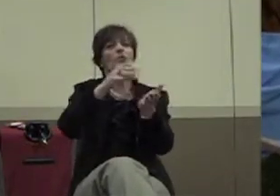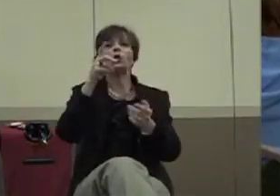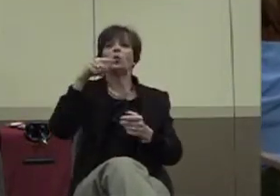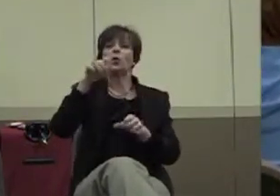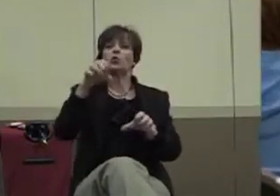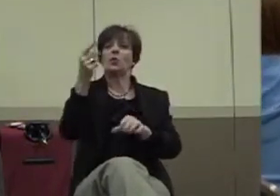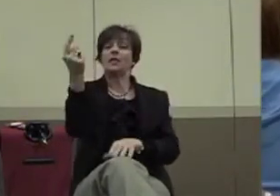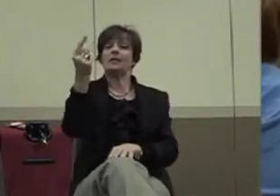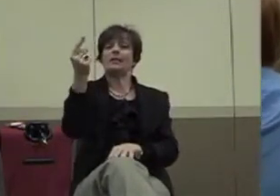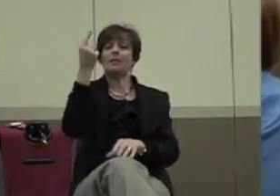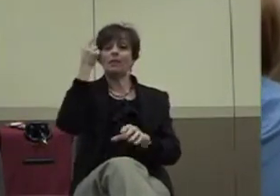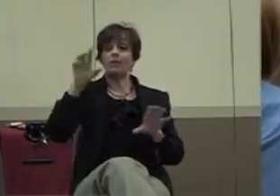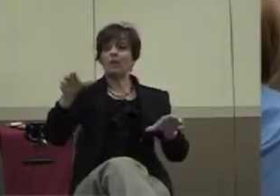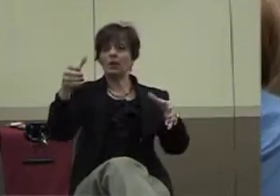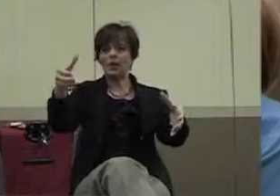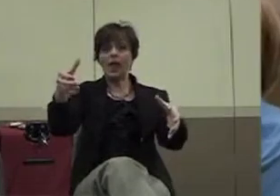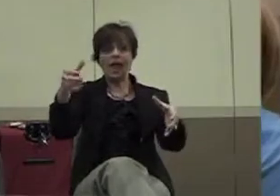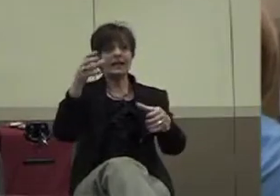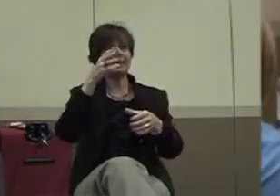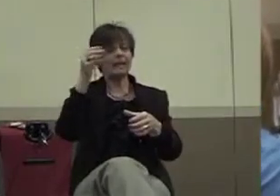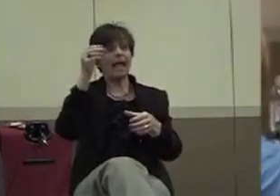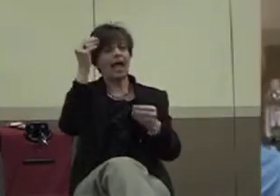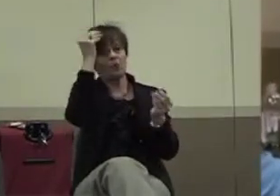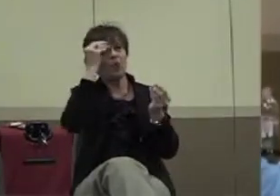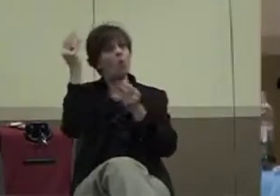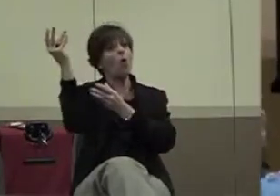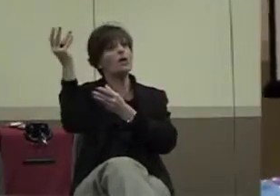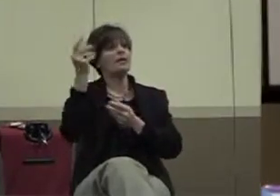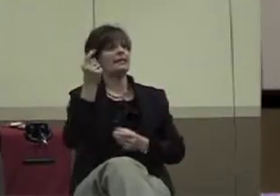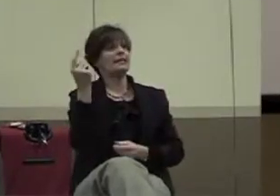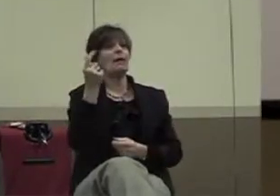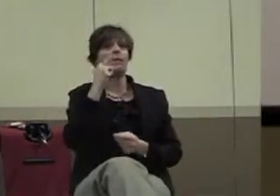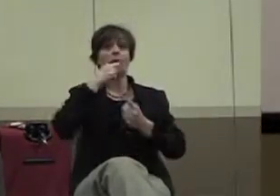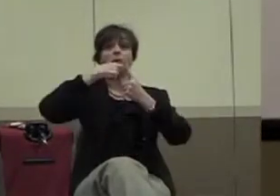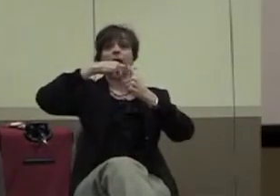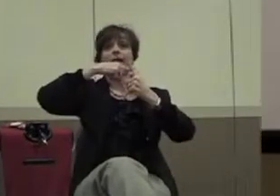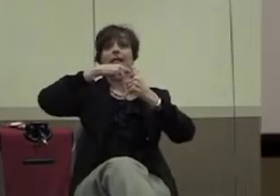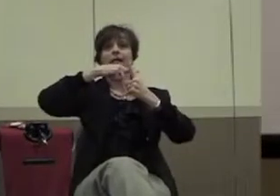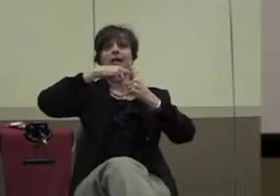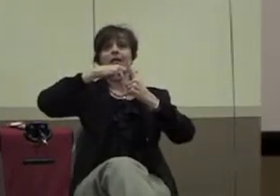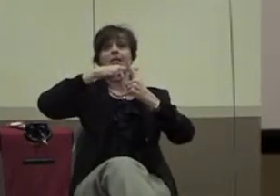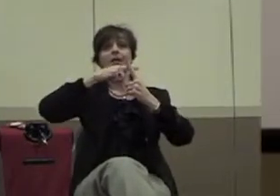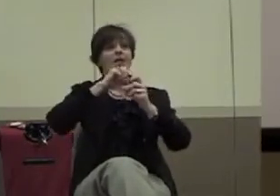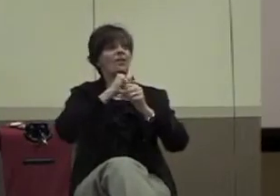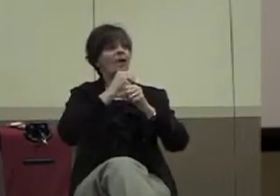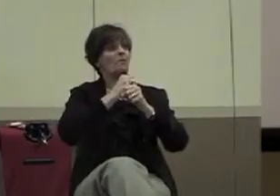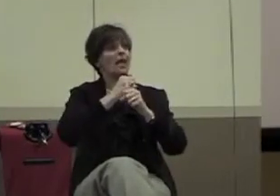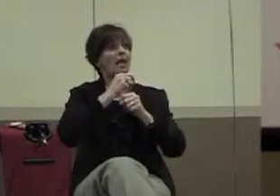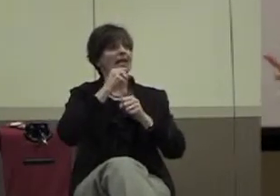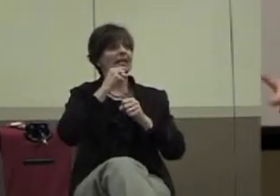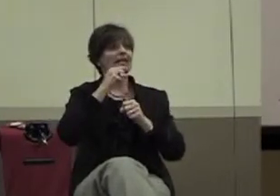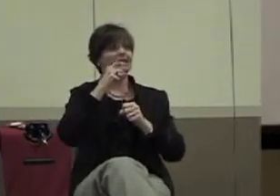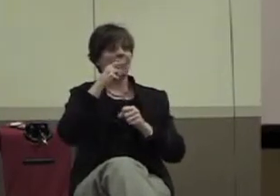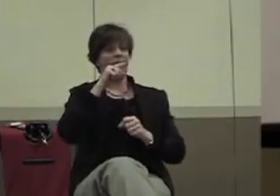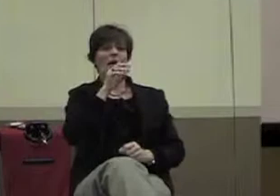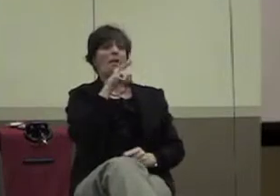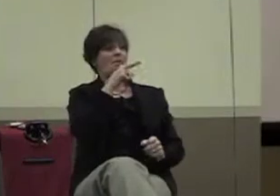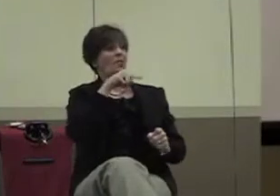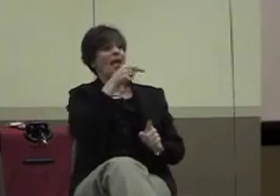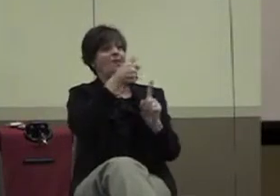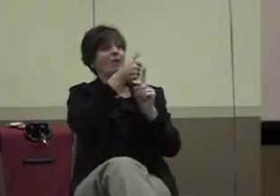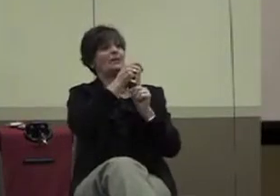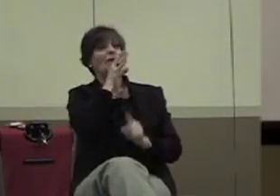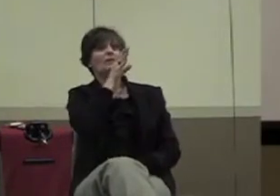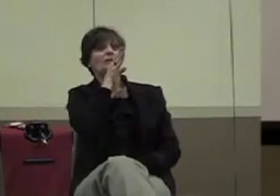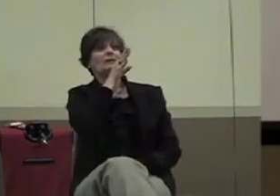the class, they're reporting something very positive, which that makes those words come out of their mouth, and they look good in front